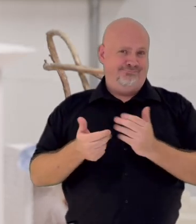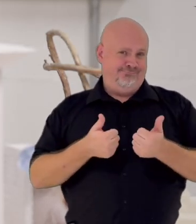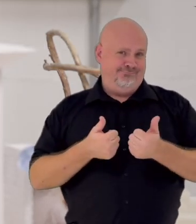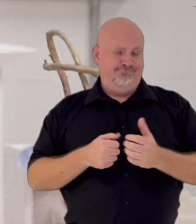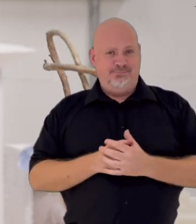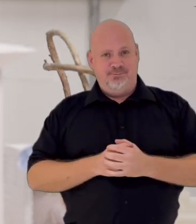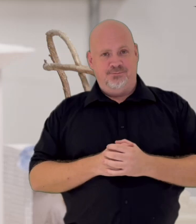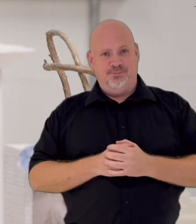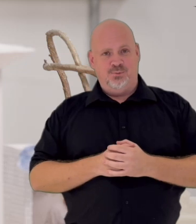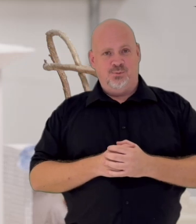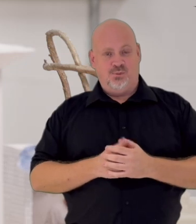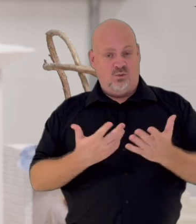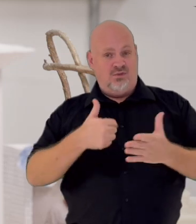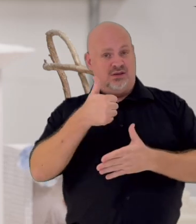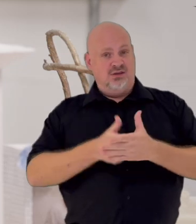So start with the tower,